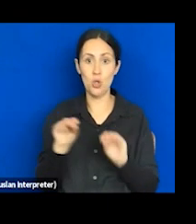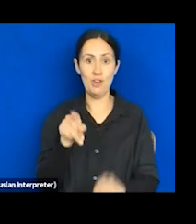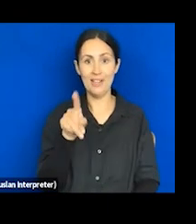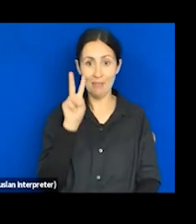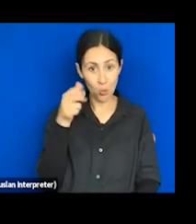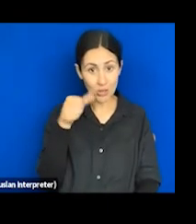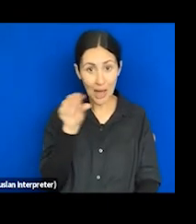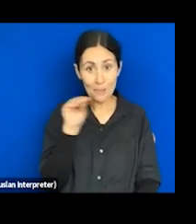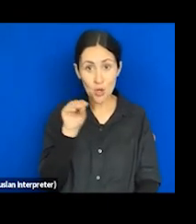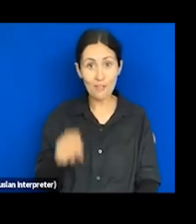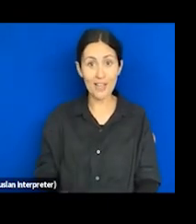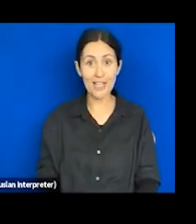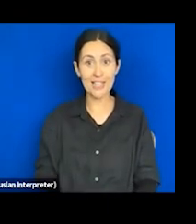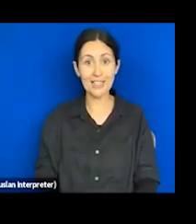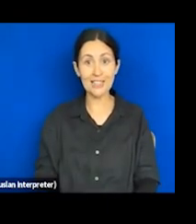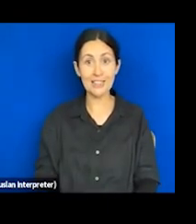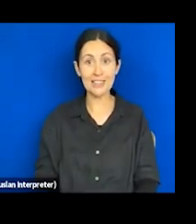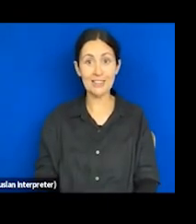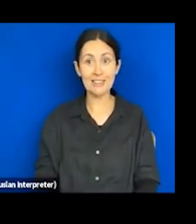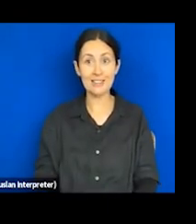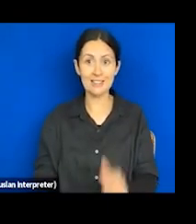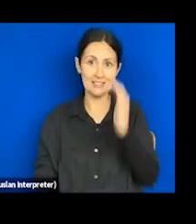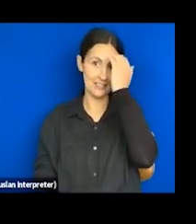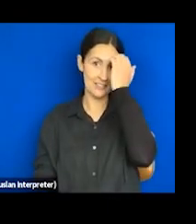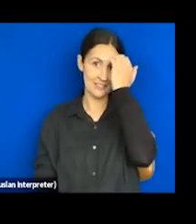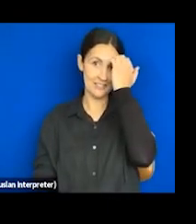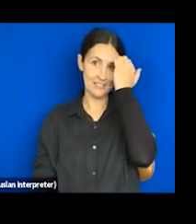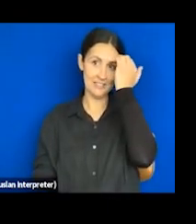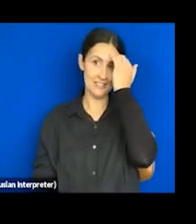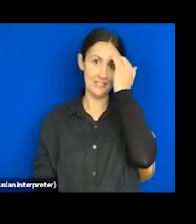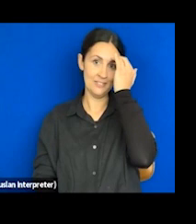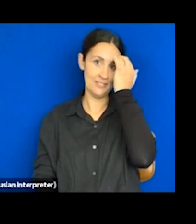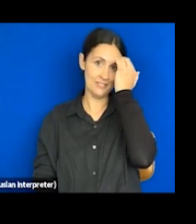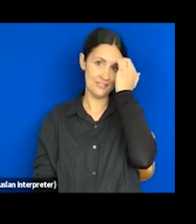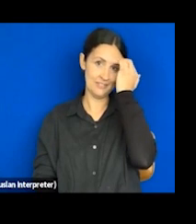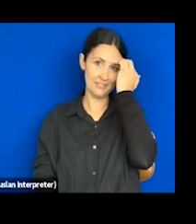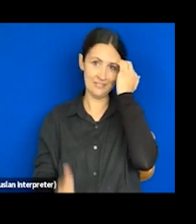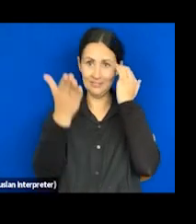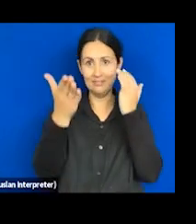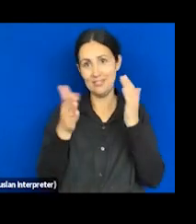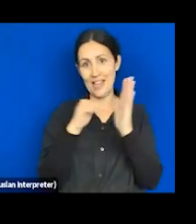you hallucinate it because you're experiencing it through that model. Here it's now becoming a